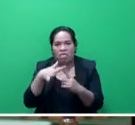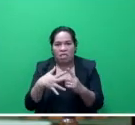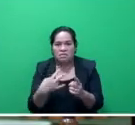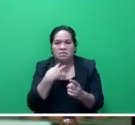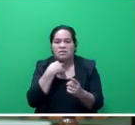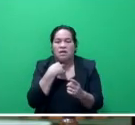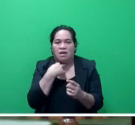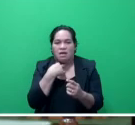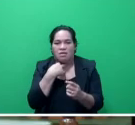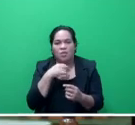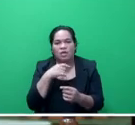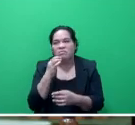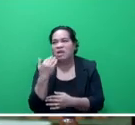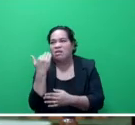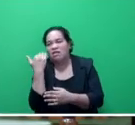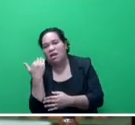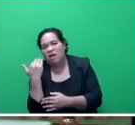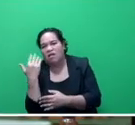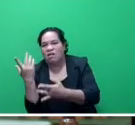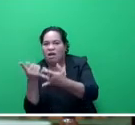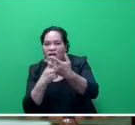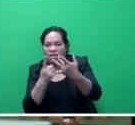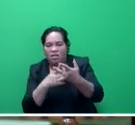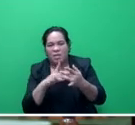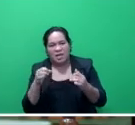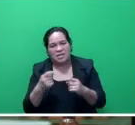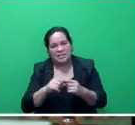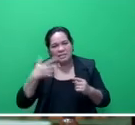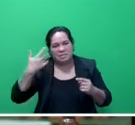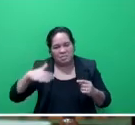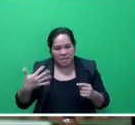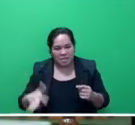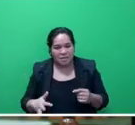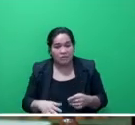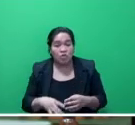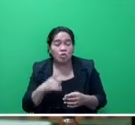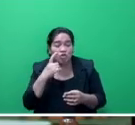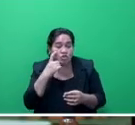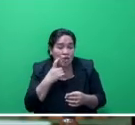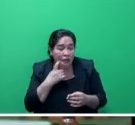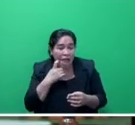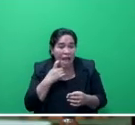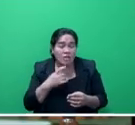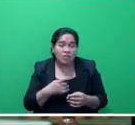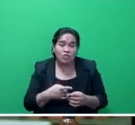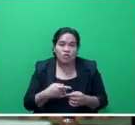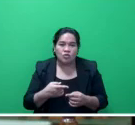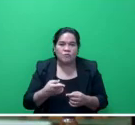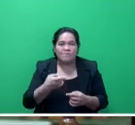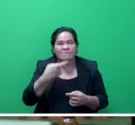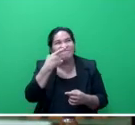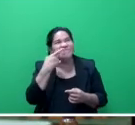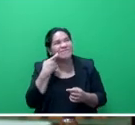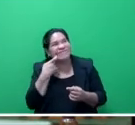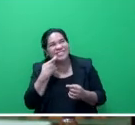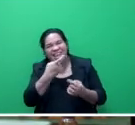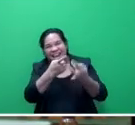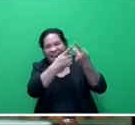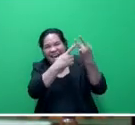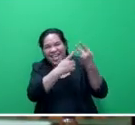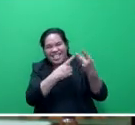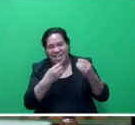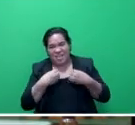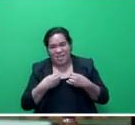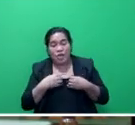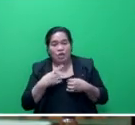also very expensive. So, Mr. Speaker, so in order to attract more cables to land in this part of the world, we're offering a 30-year tax holiday